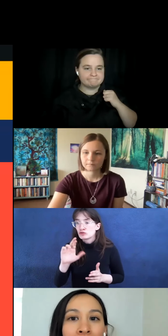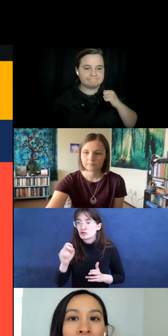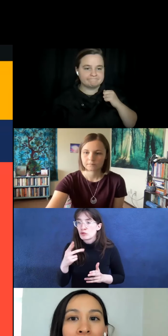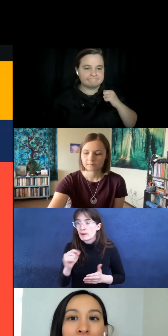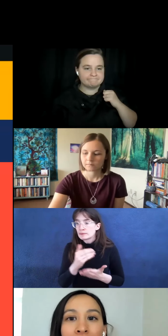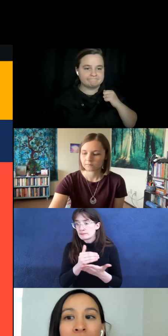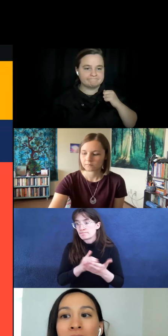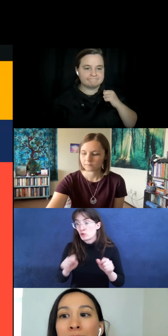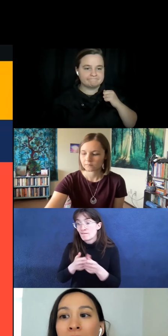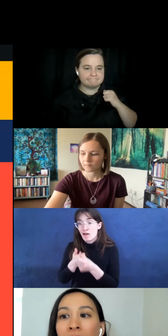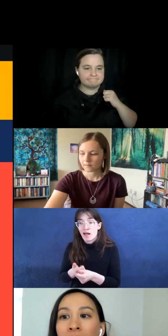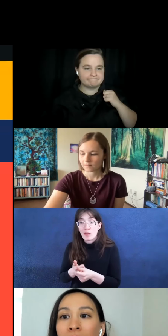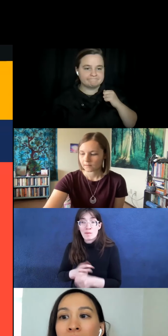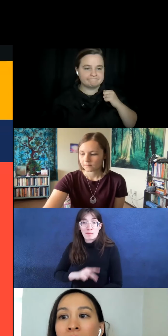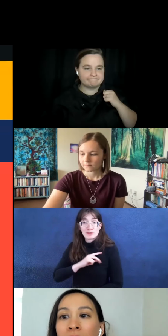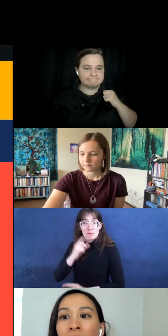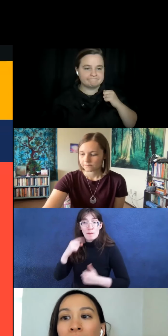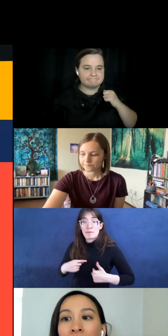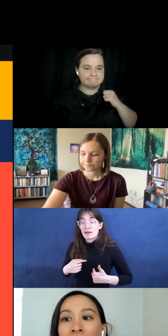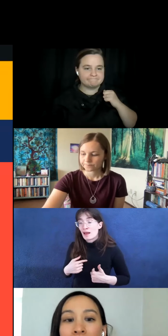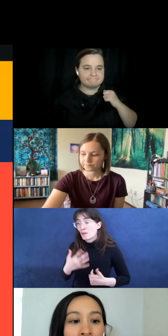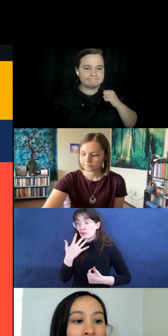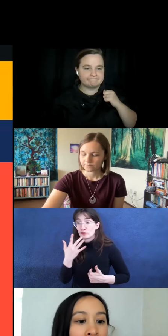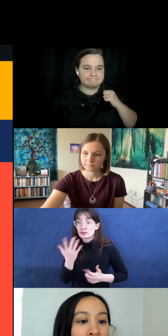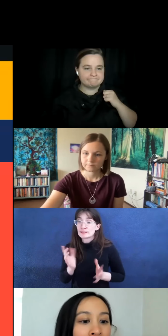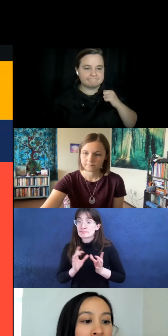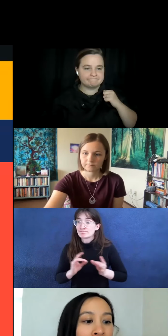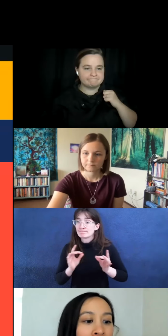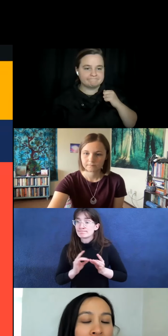personally like to just speak it. And